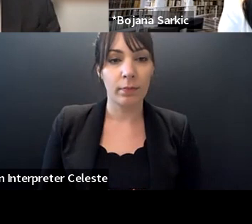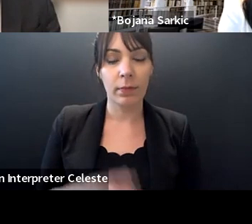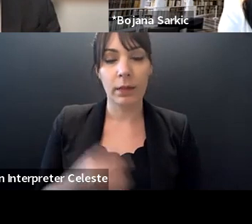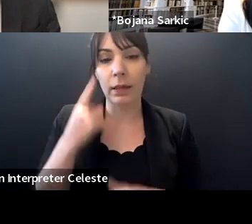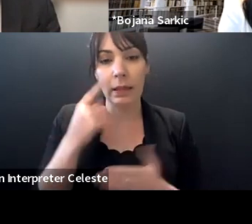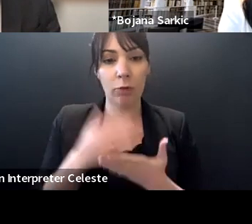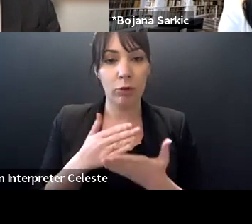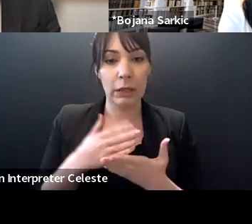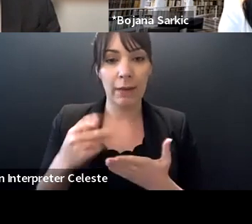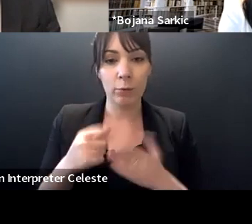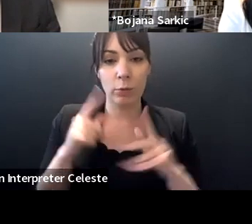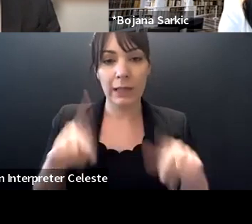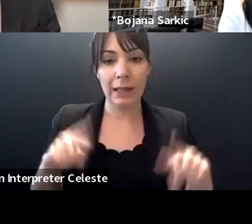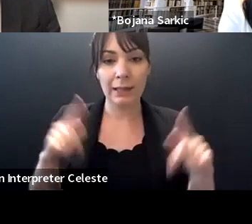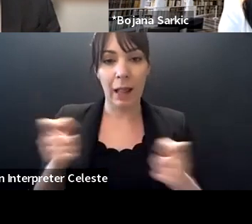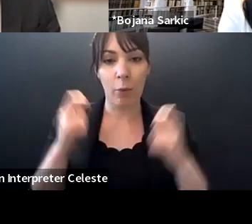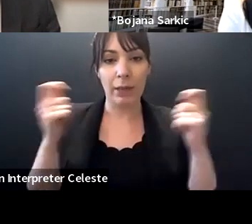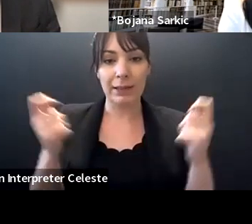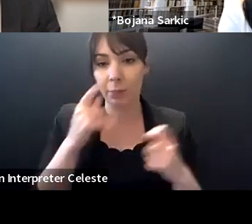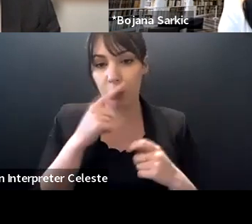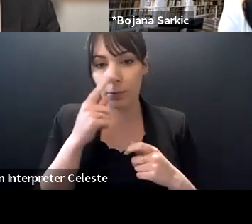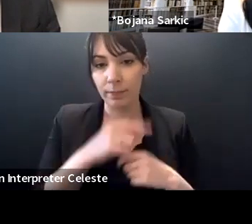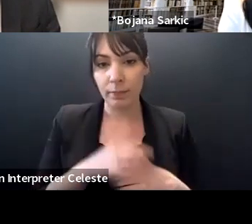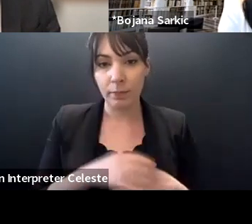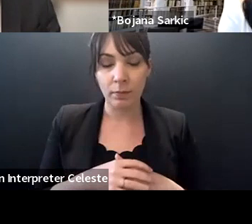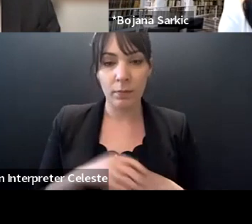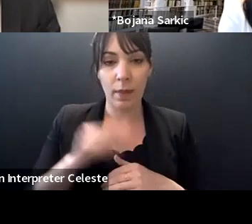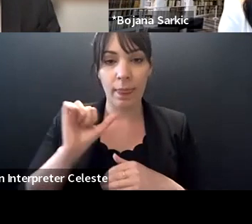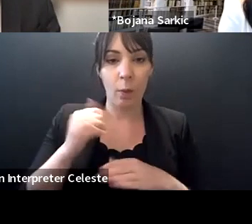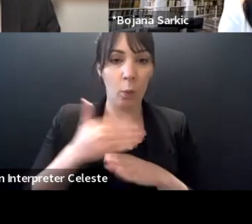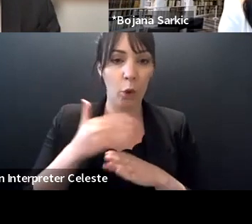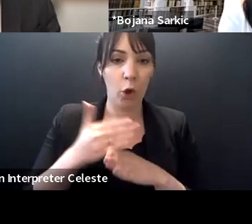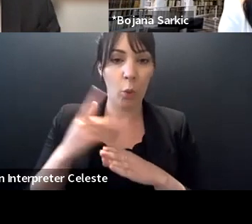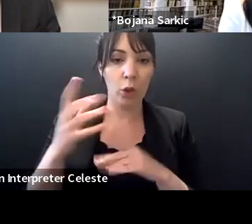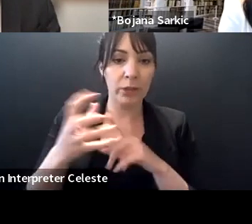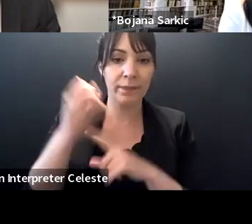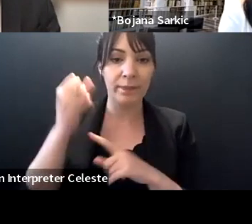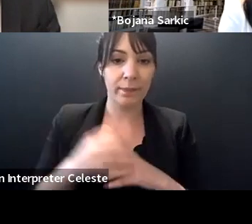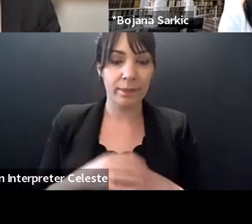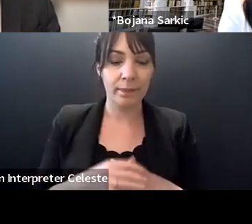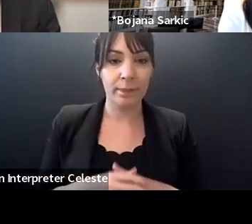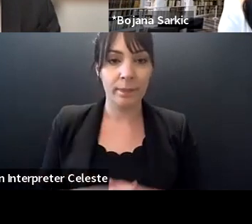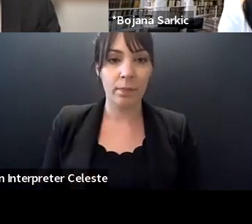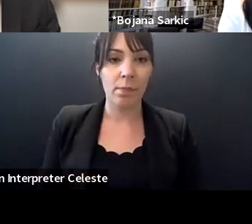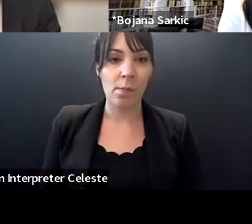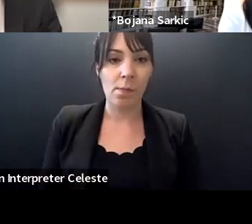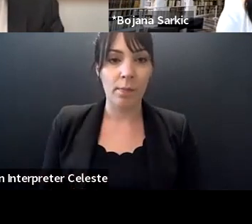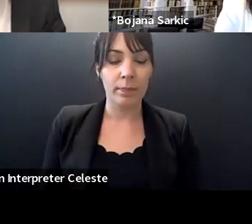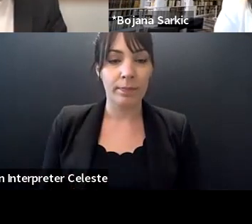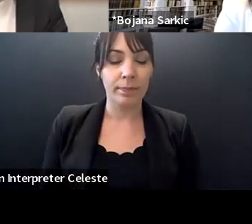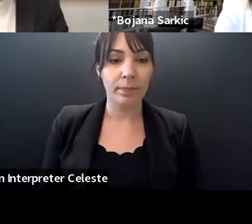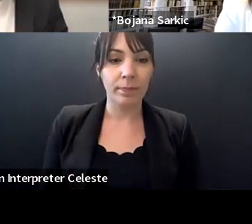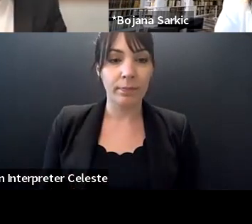in there, and really, really acknowledging what people do very, very well right now. And they are. Leanna, to you. Sorry.